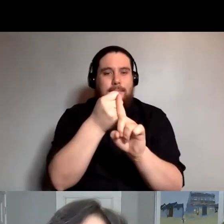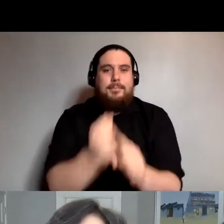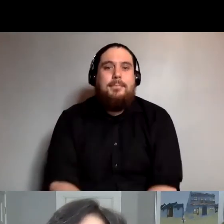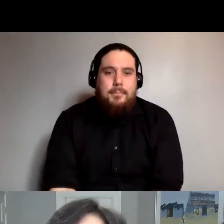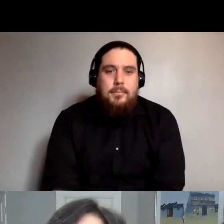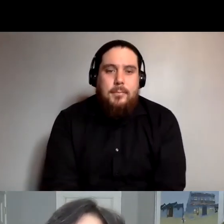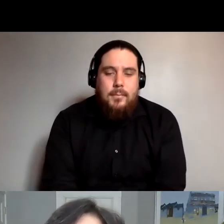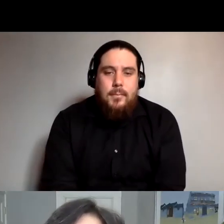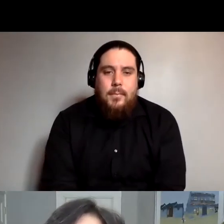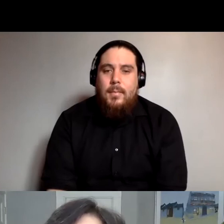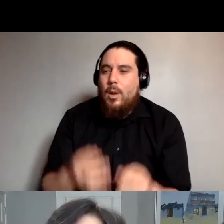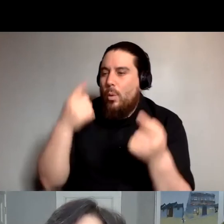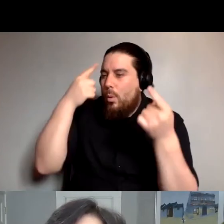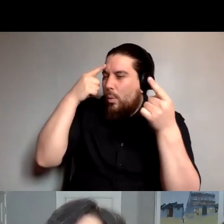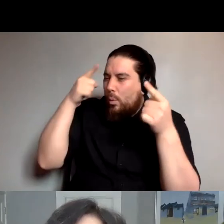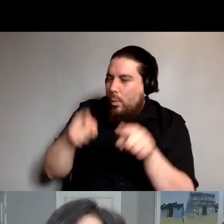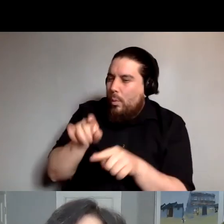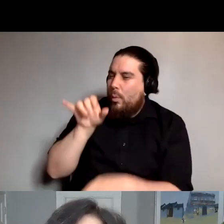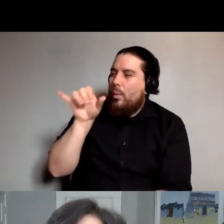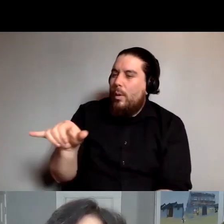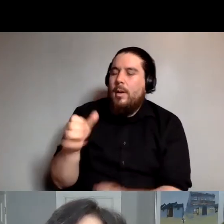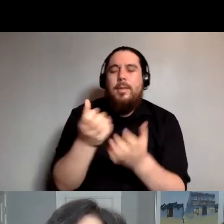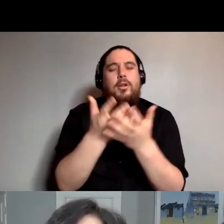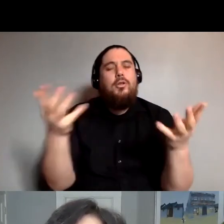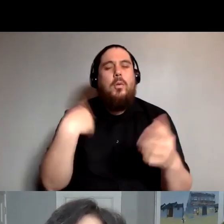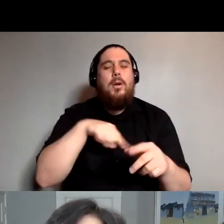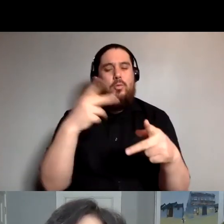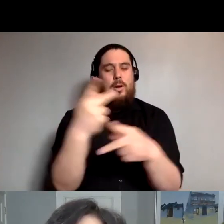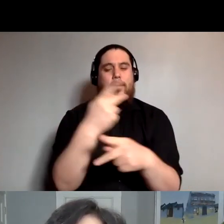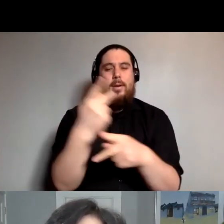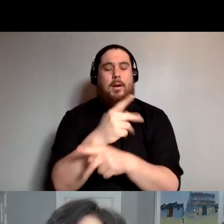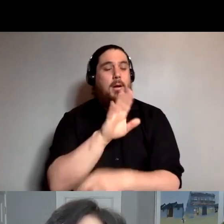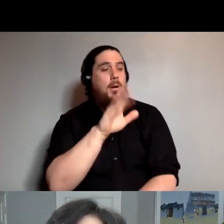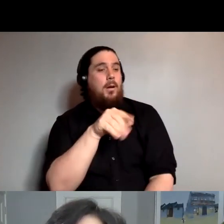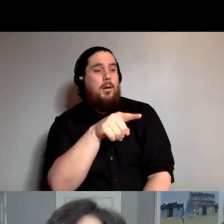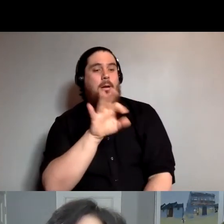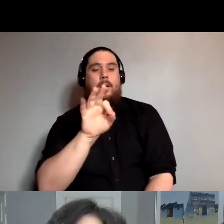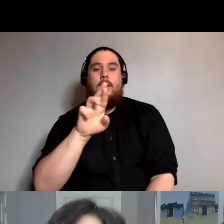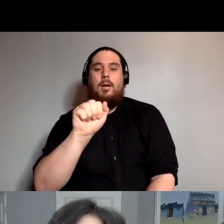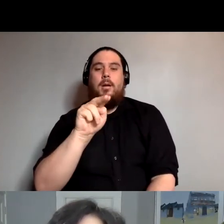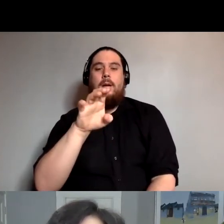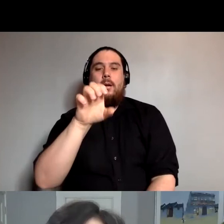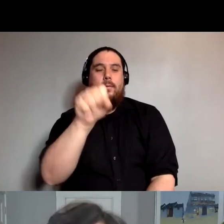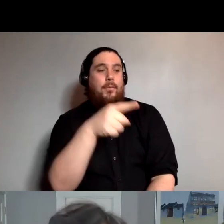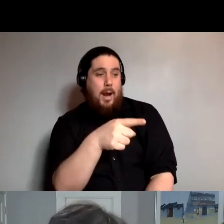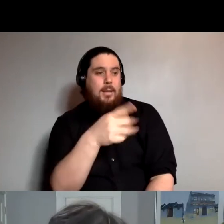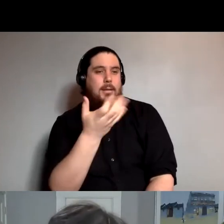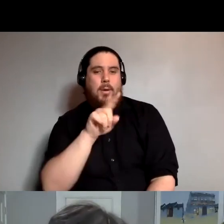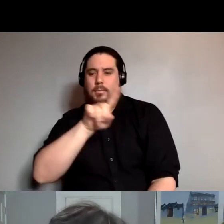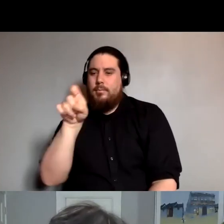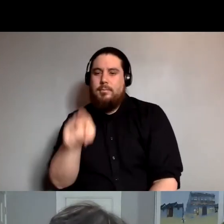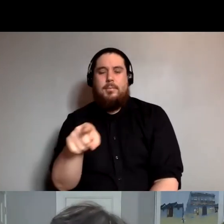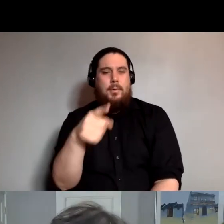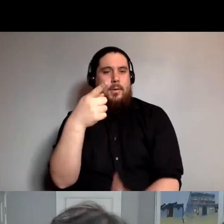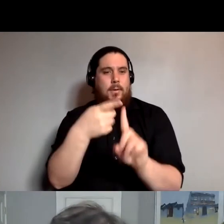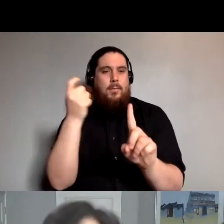Agree. There's so much that we're still figuring out. Francis, I'm going to ask a question from one of the participants